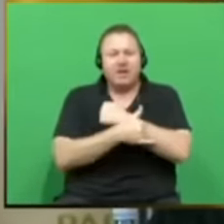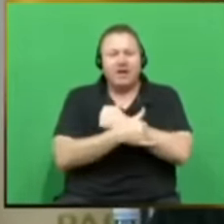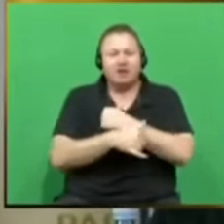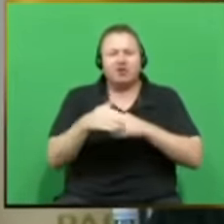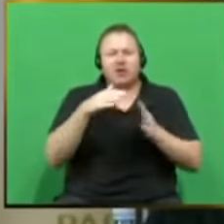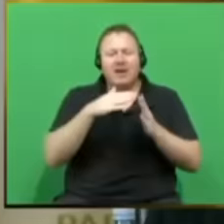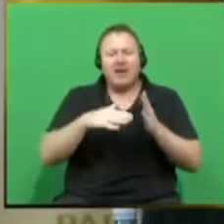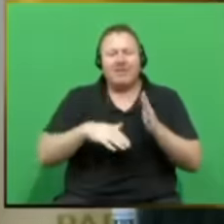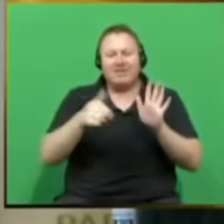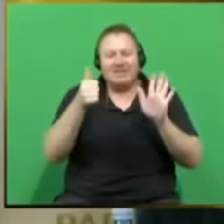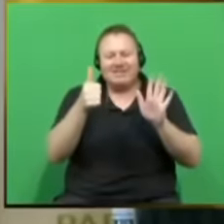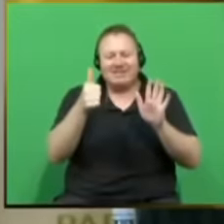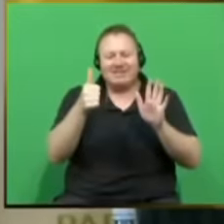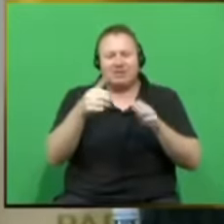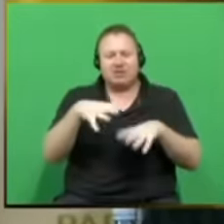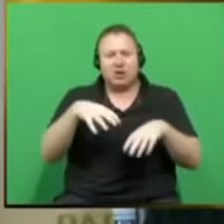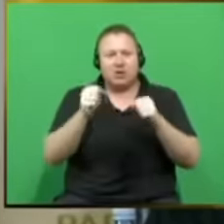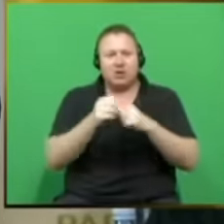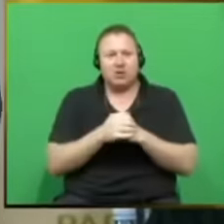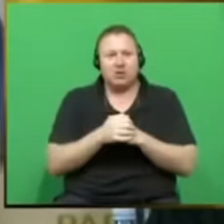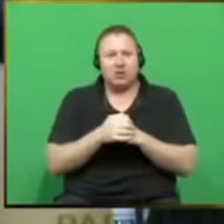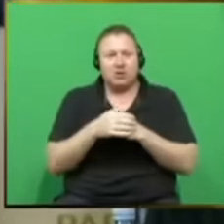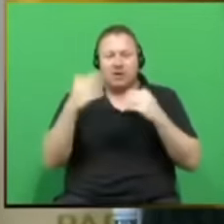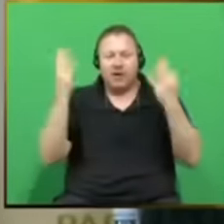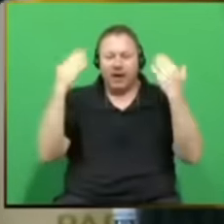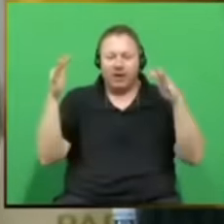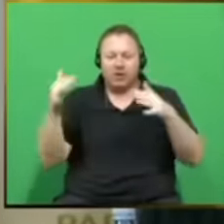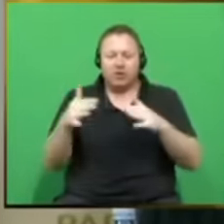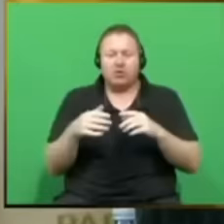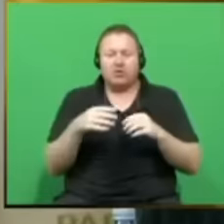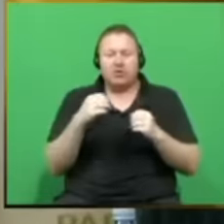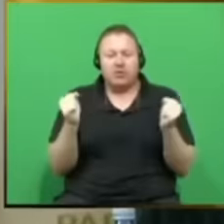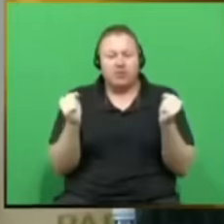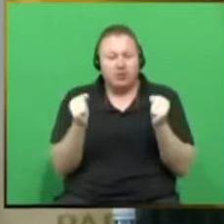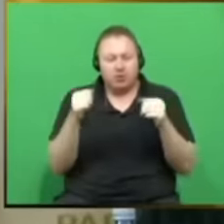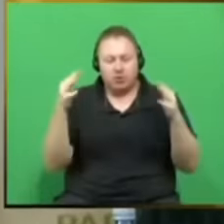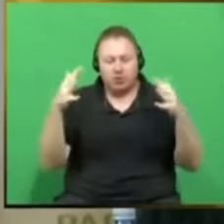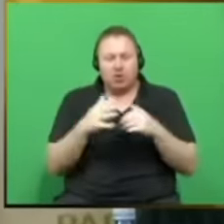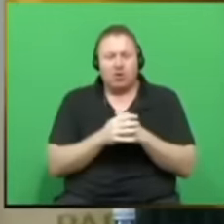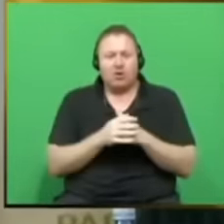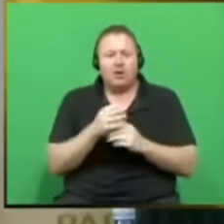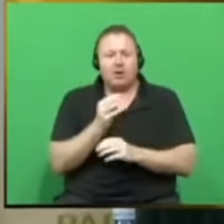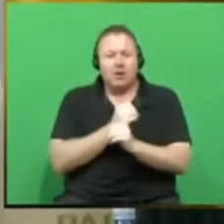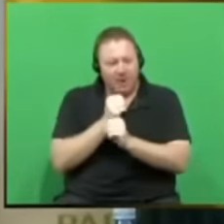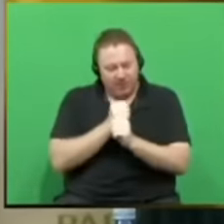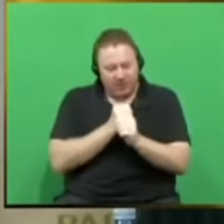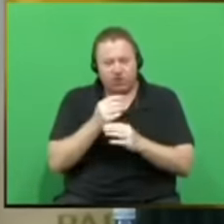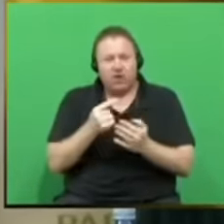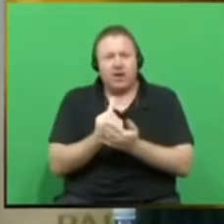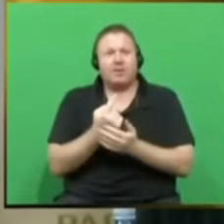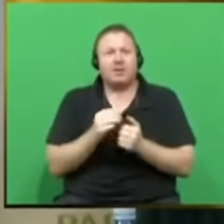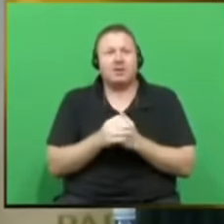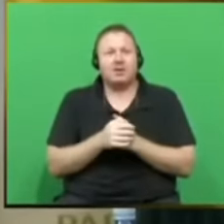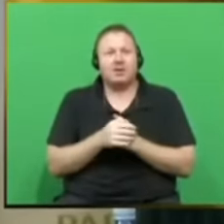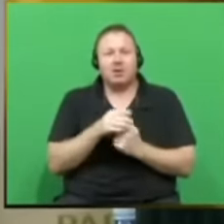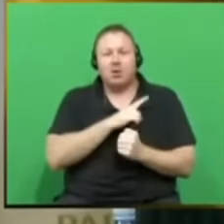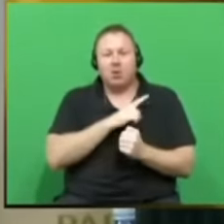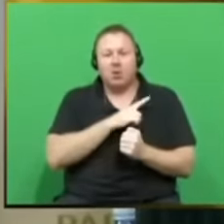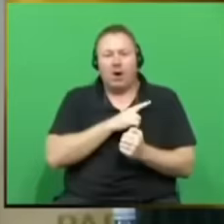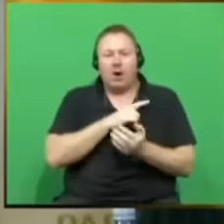shedding. The air conditioners were on, the fridges were on, the manufacture was happening because we